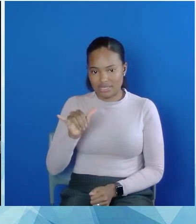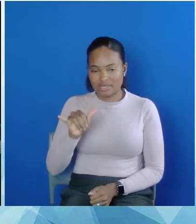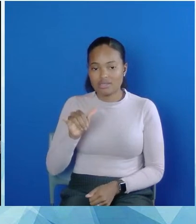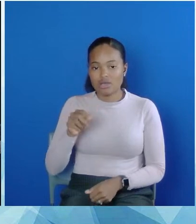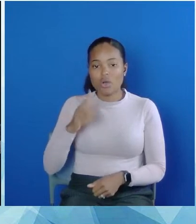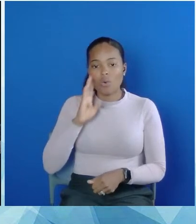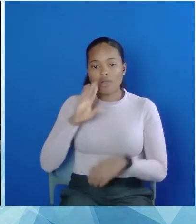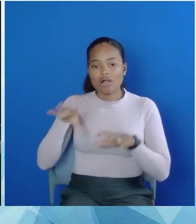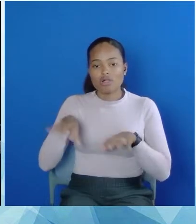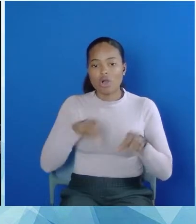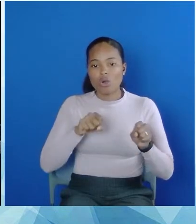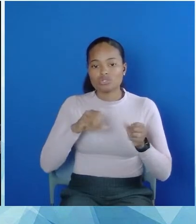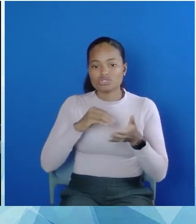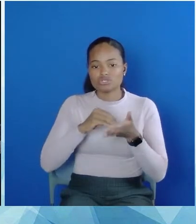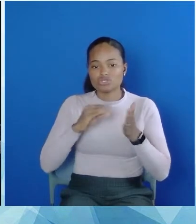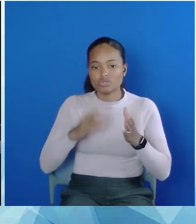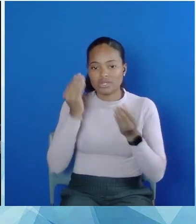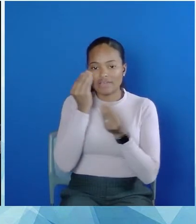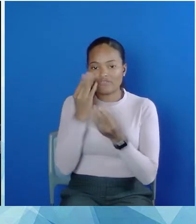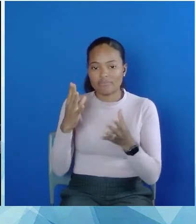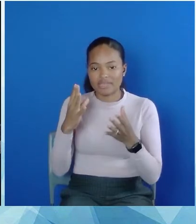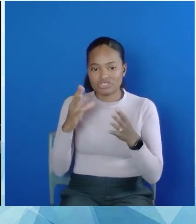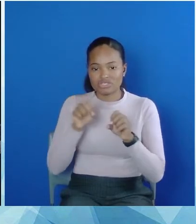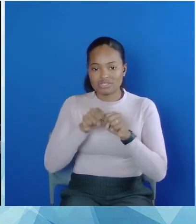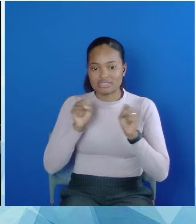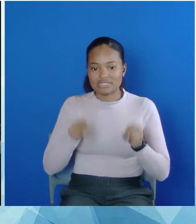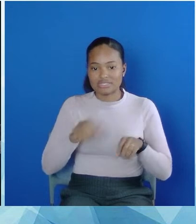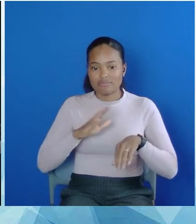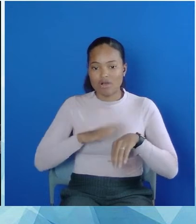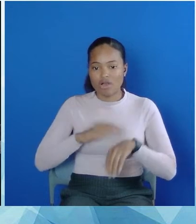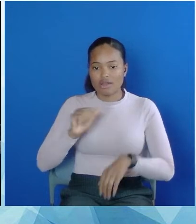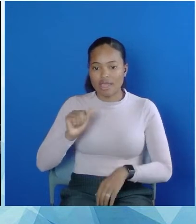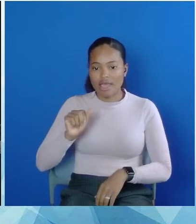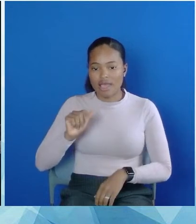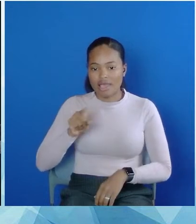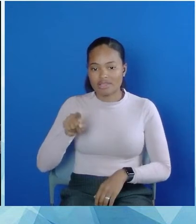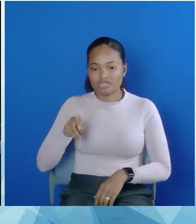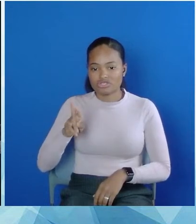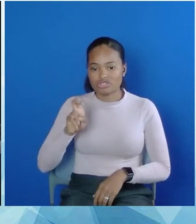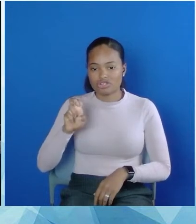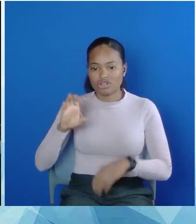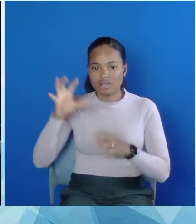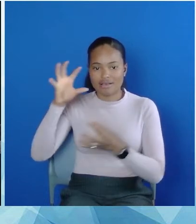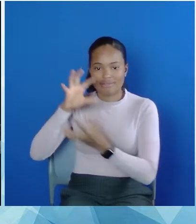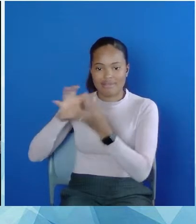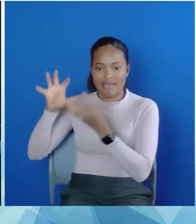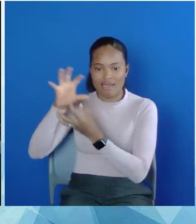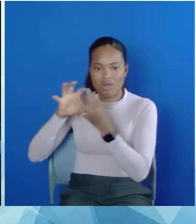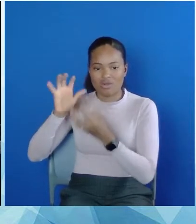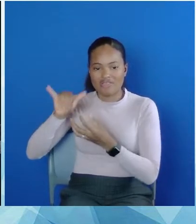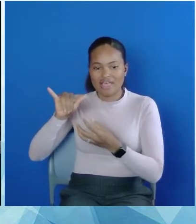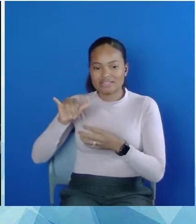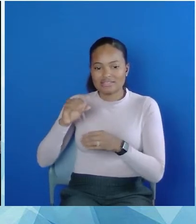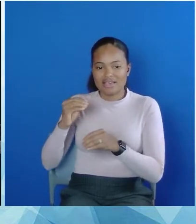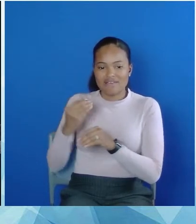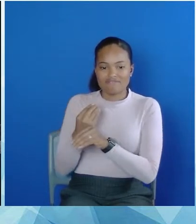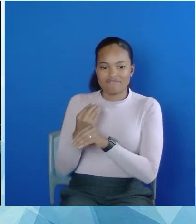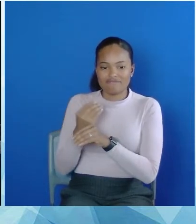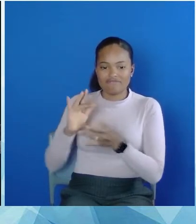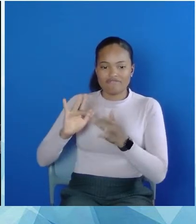information system on our Azure cloud via a virtual server instead of this actually being done by